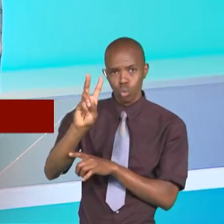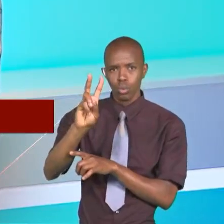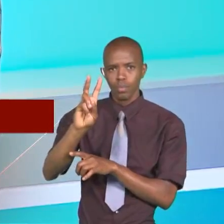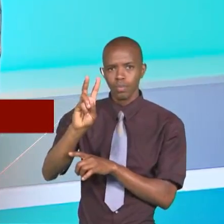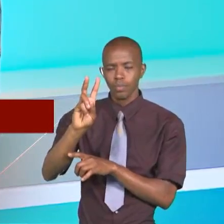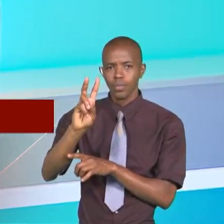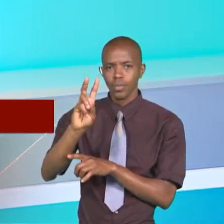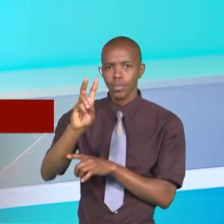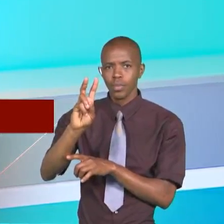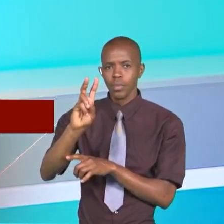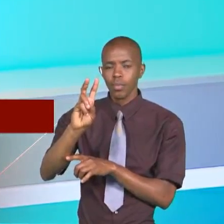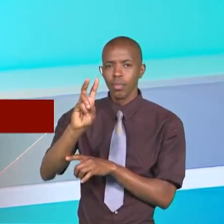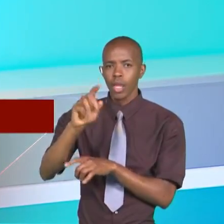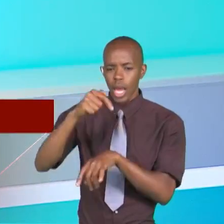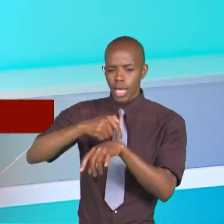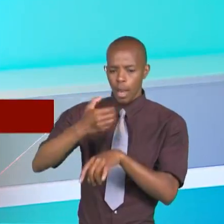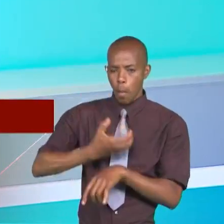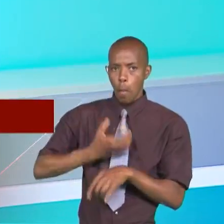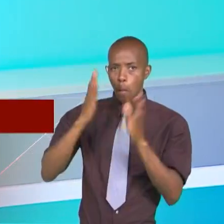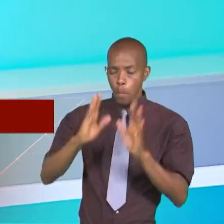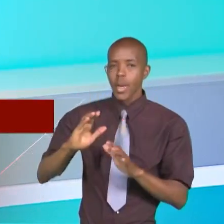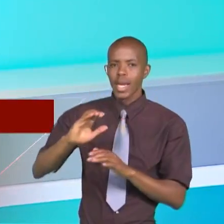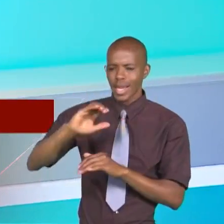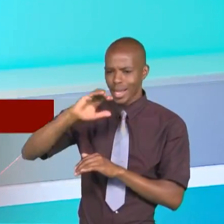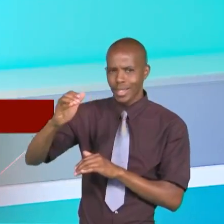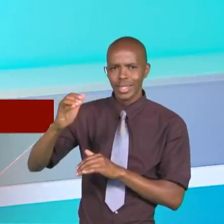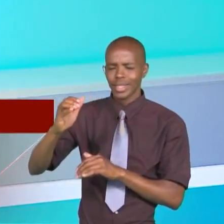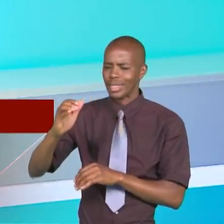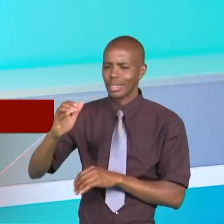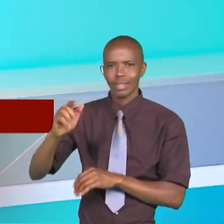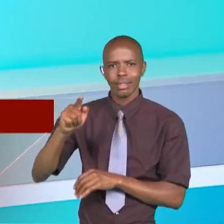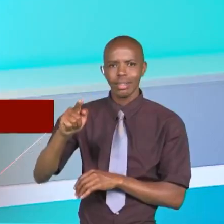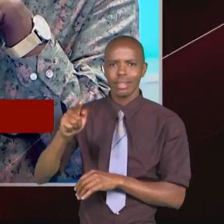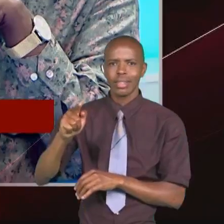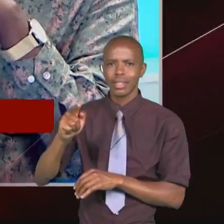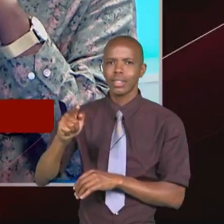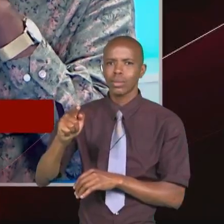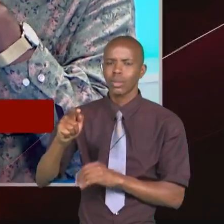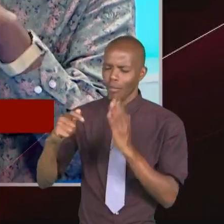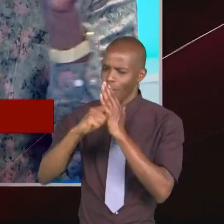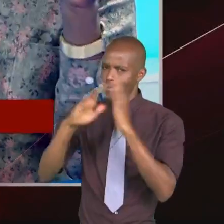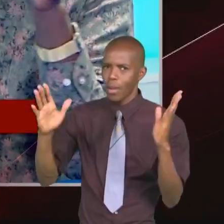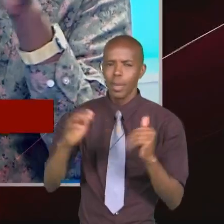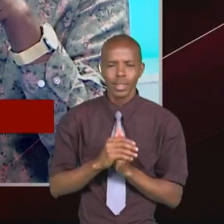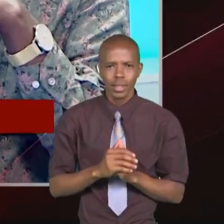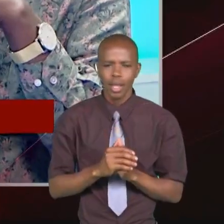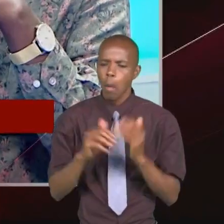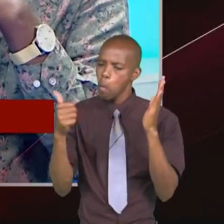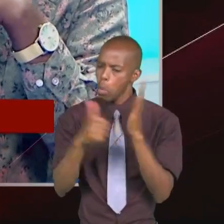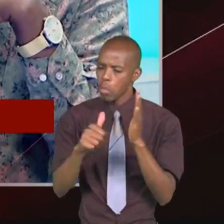When the mayor of the city was a ceremonial, and let me tell you, there were no